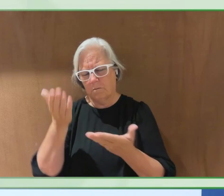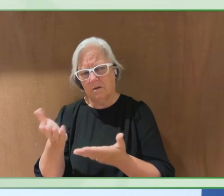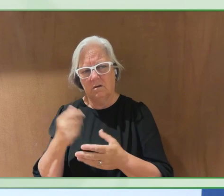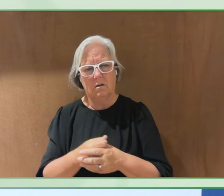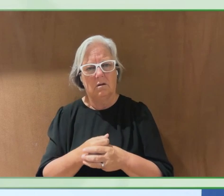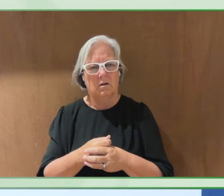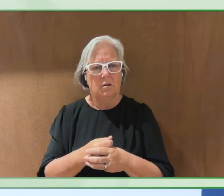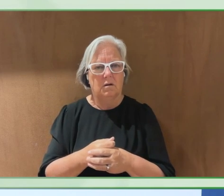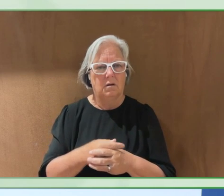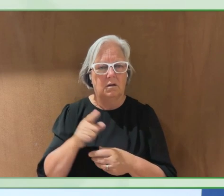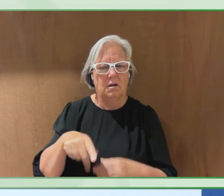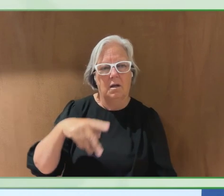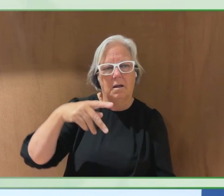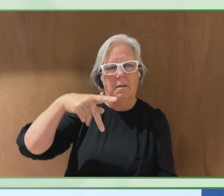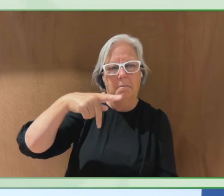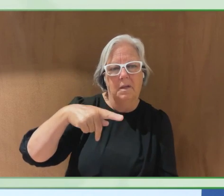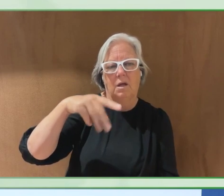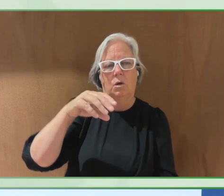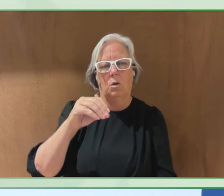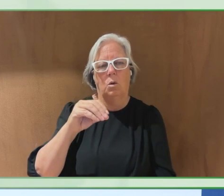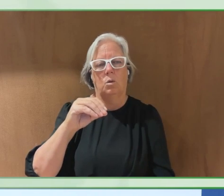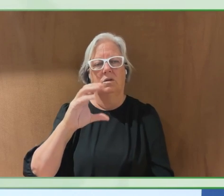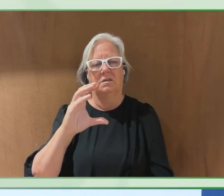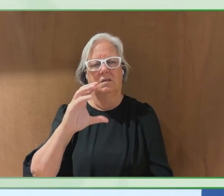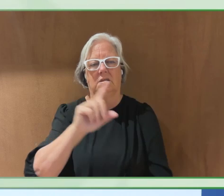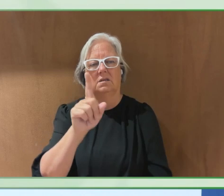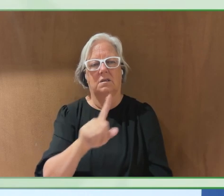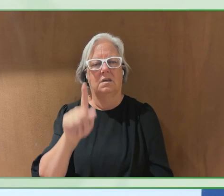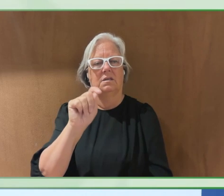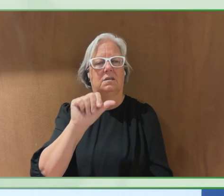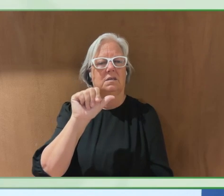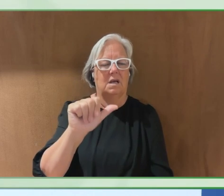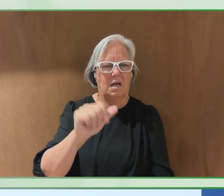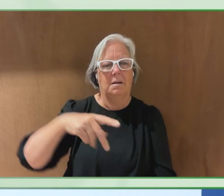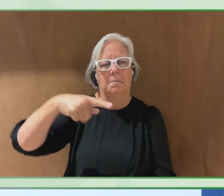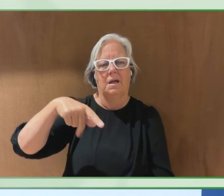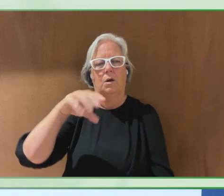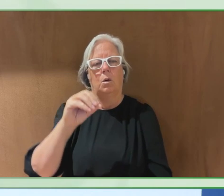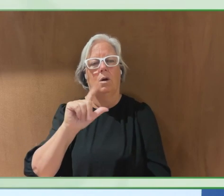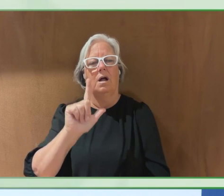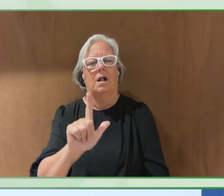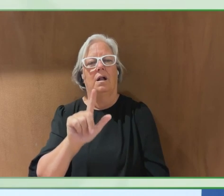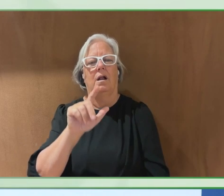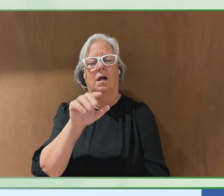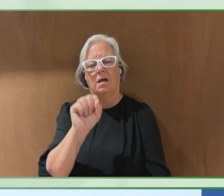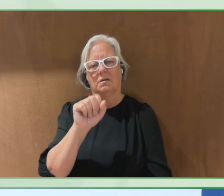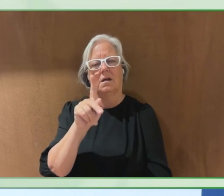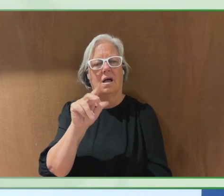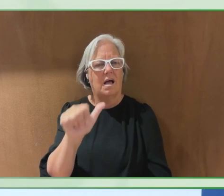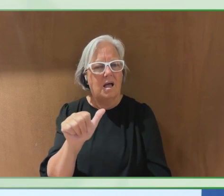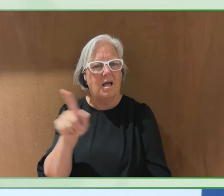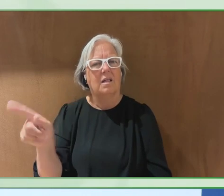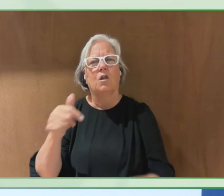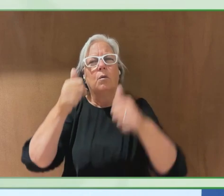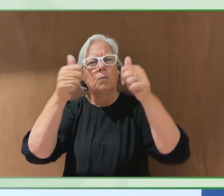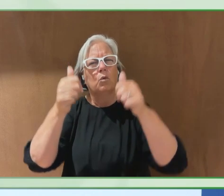is public company related with the postal services, and they employ over 60,000 employees in